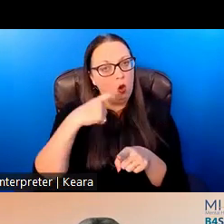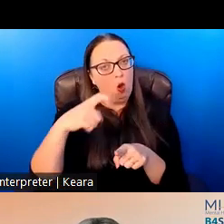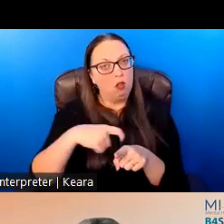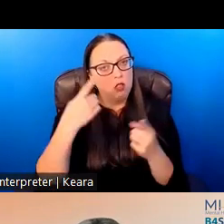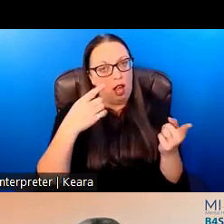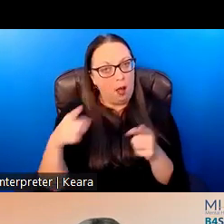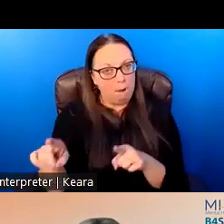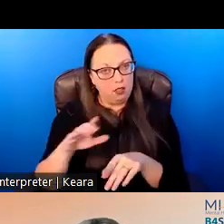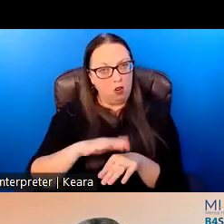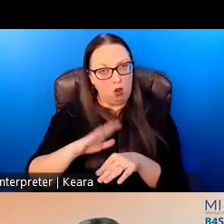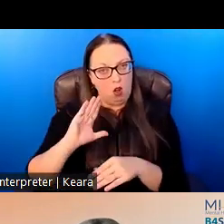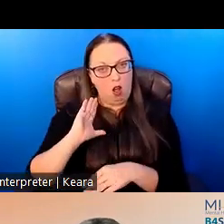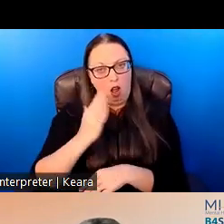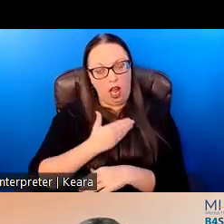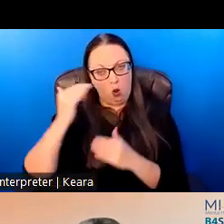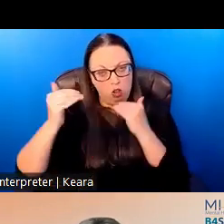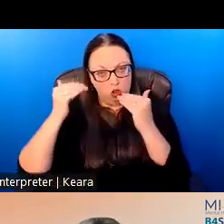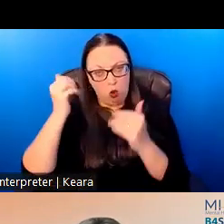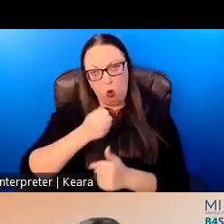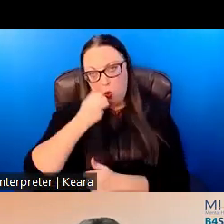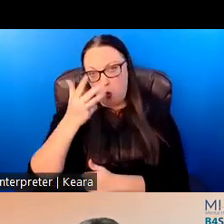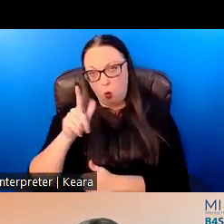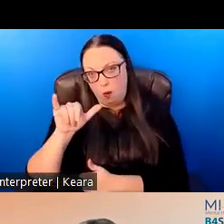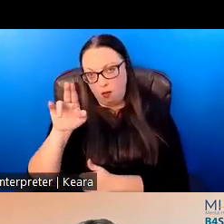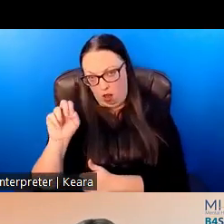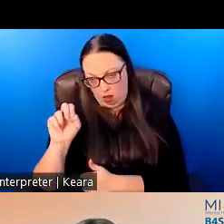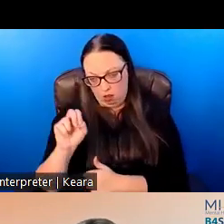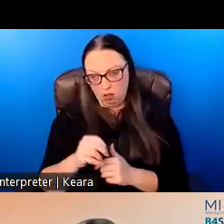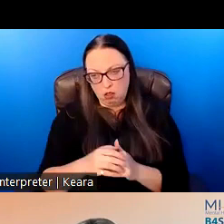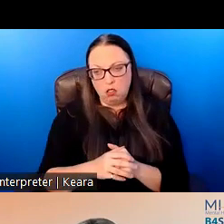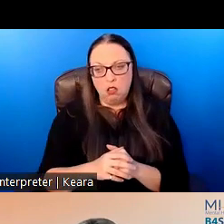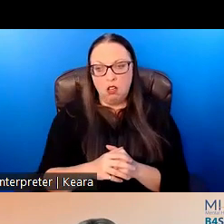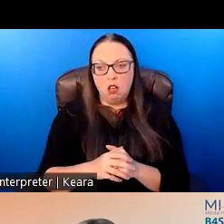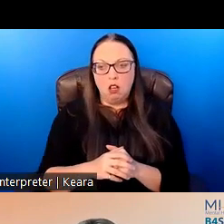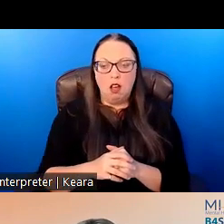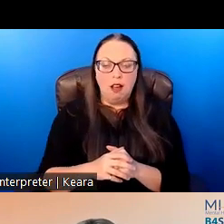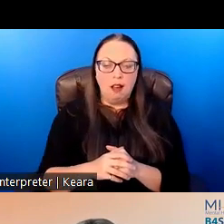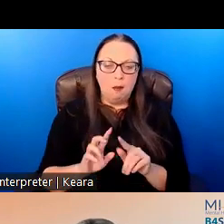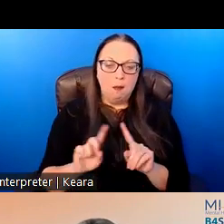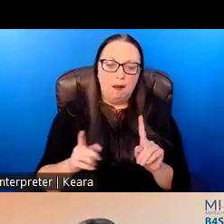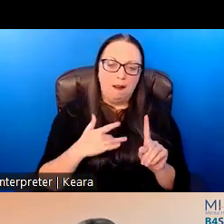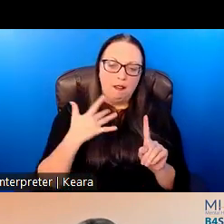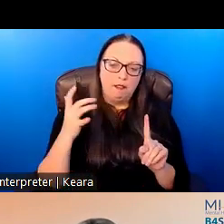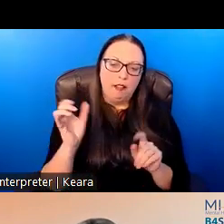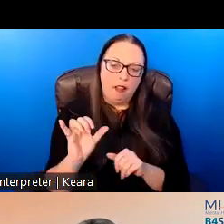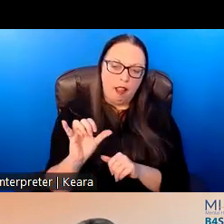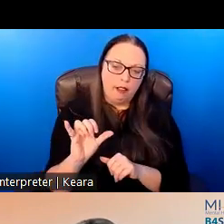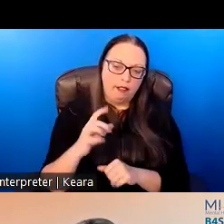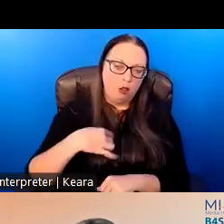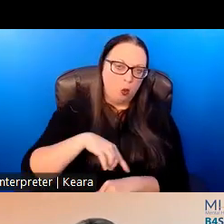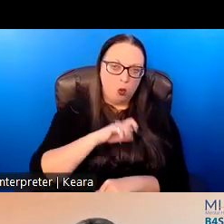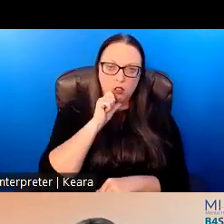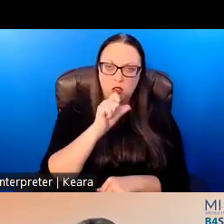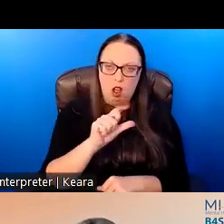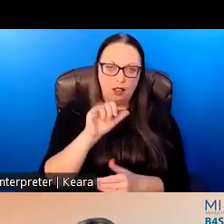on our warm line, our adult warm line. But I kind of feel like we're not in